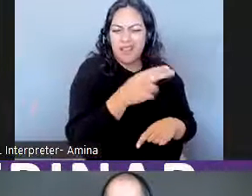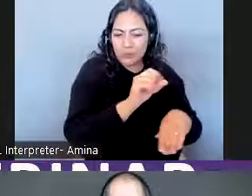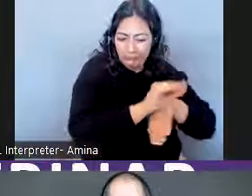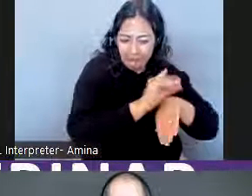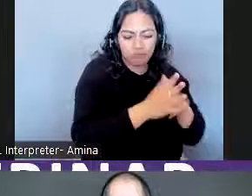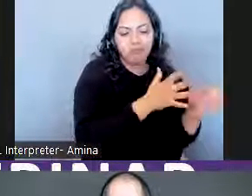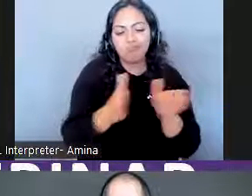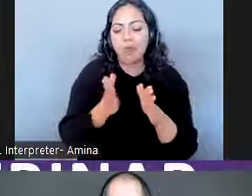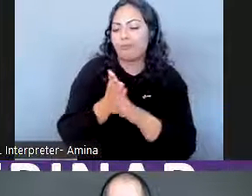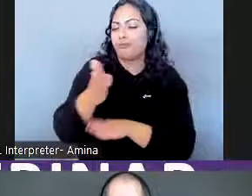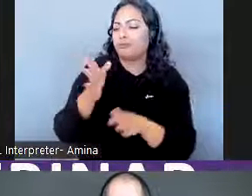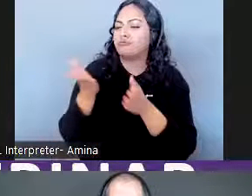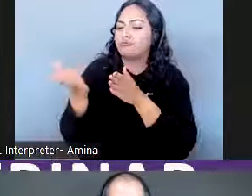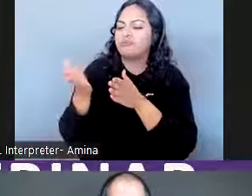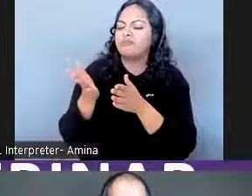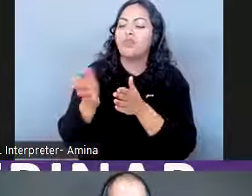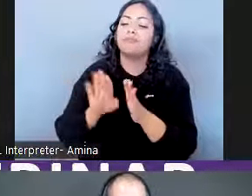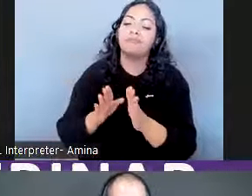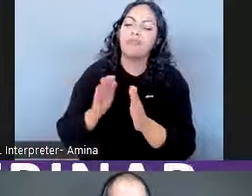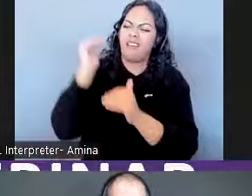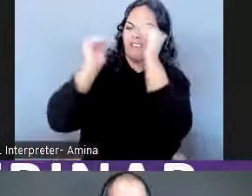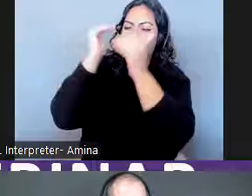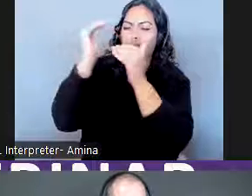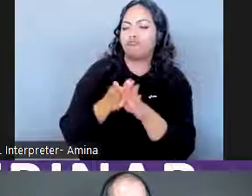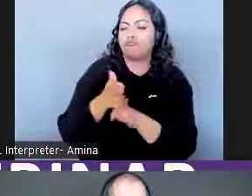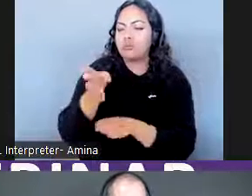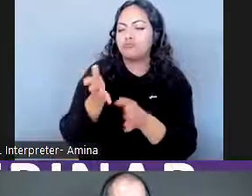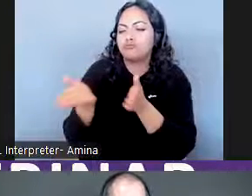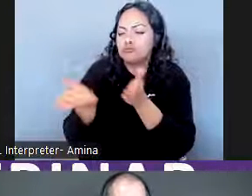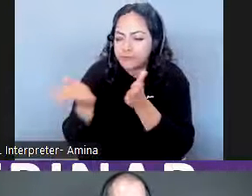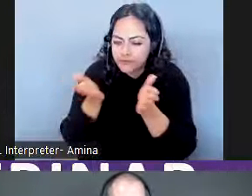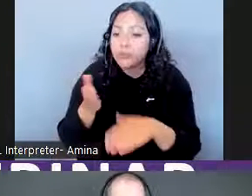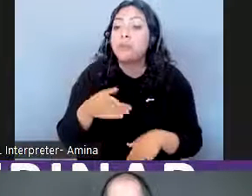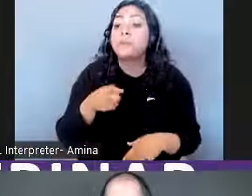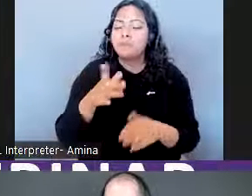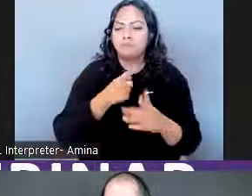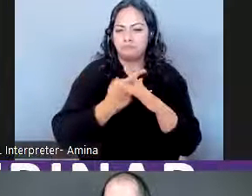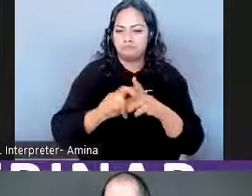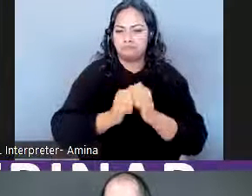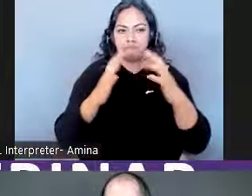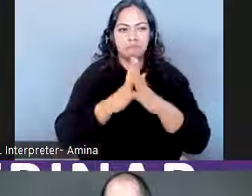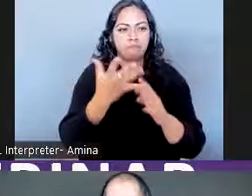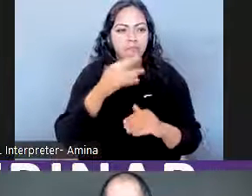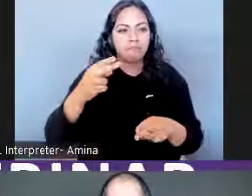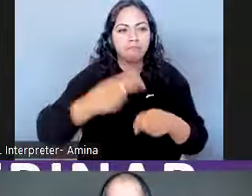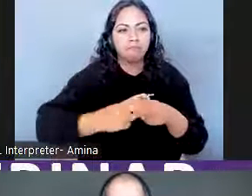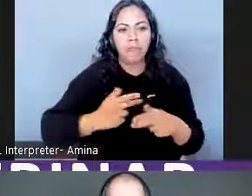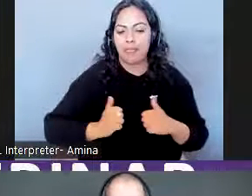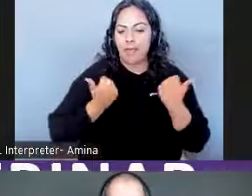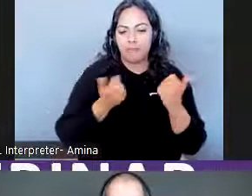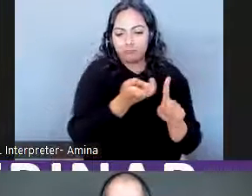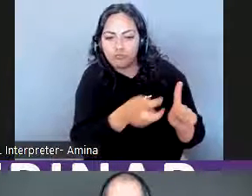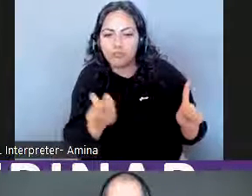adults. She started a company called Life Transitions at the age of 92, and she still does a